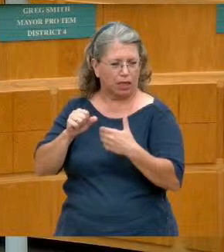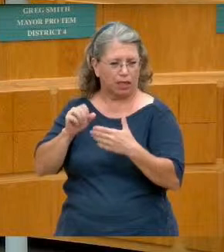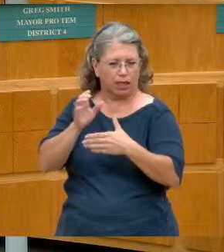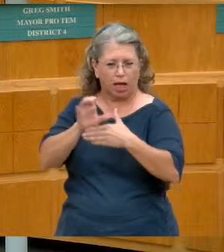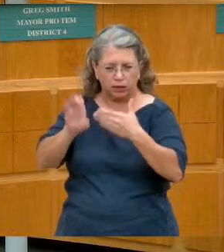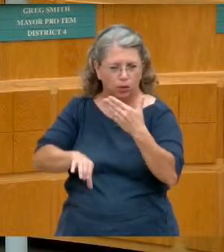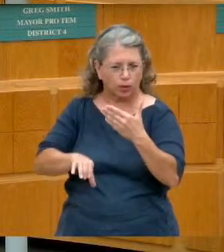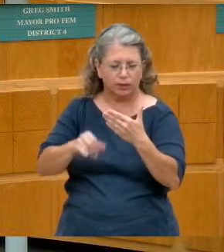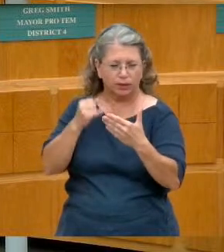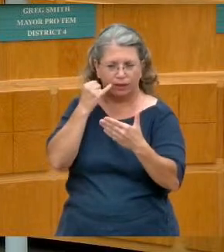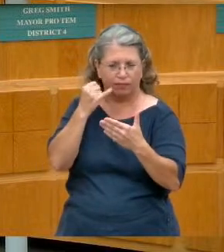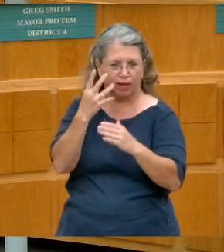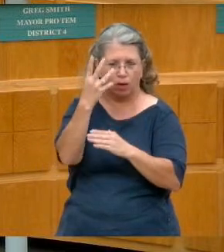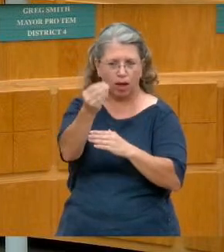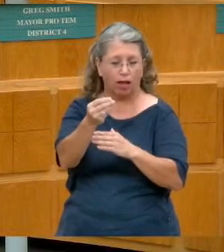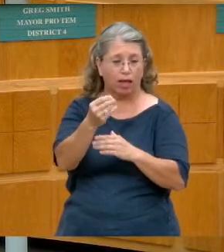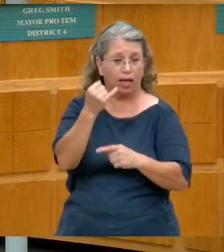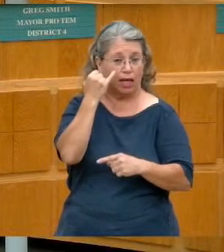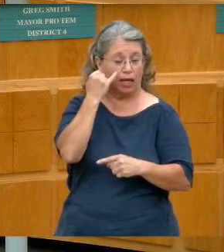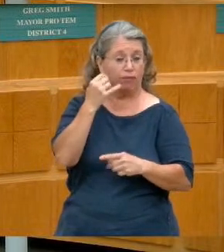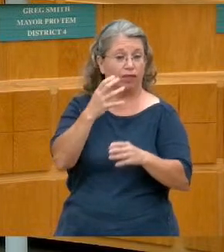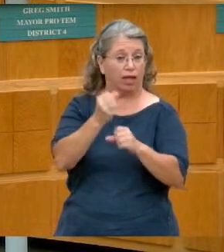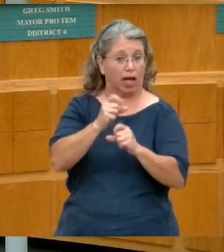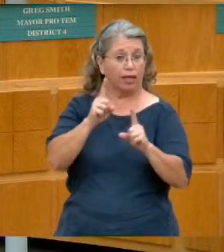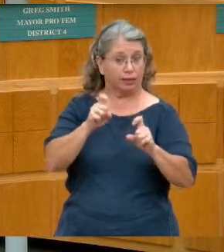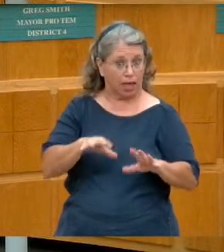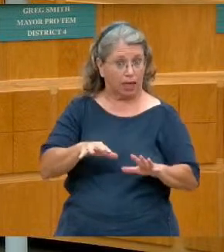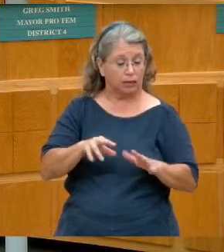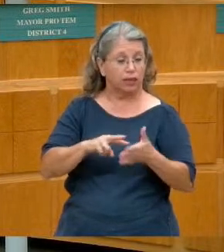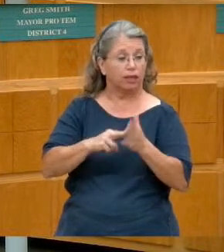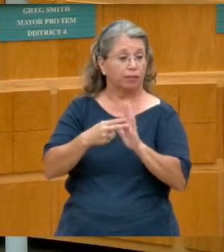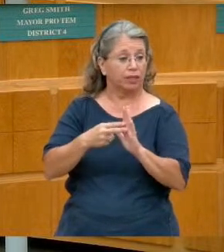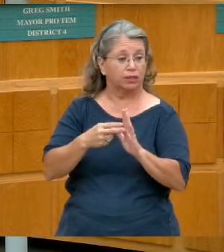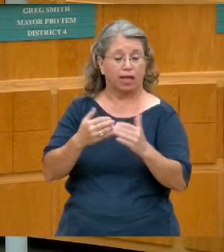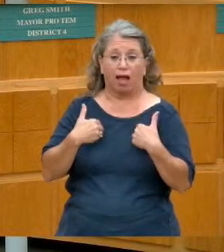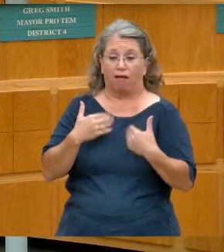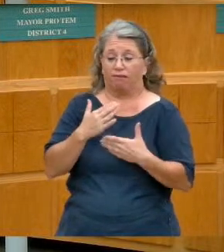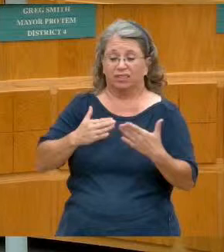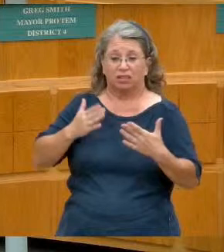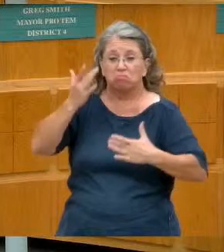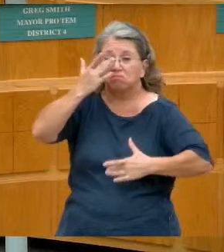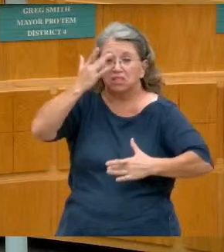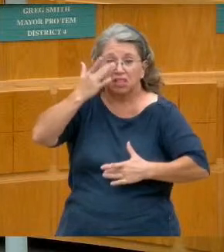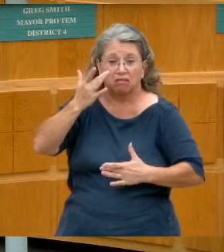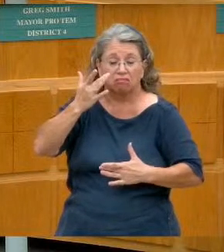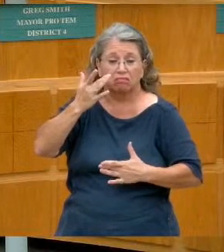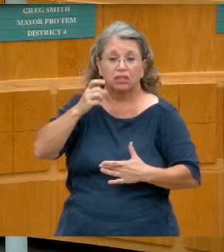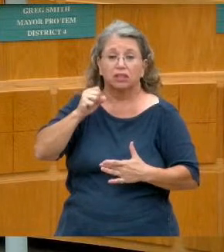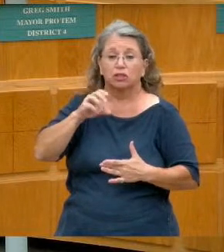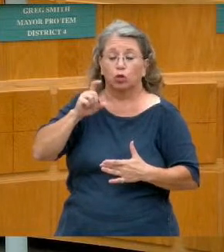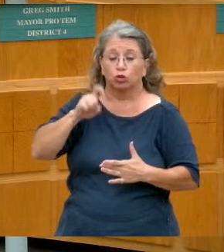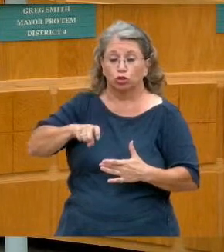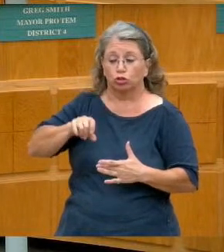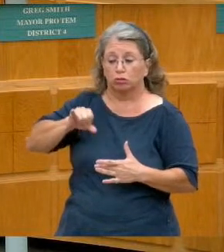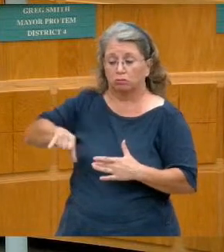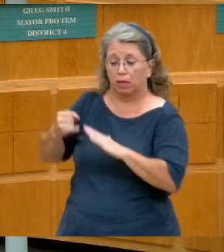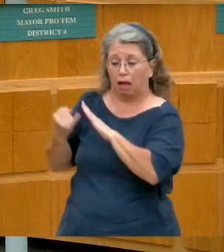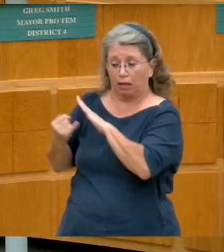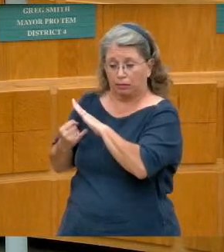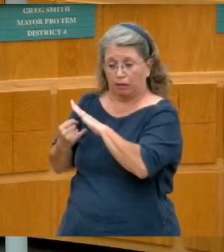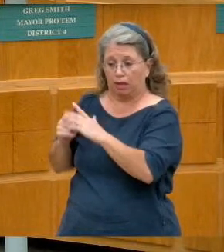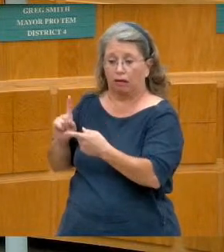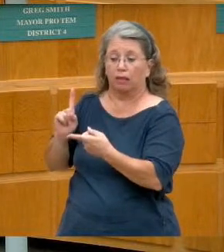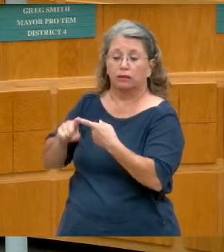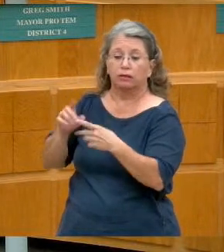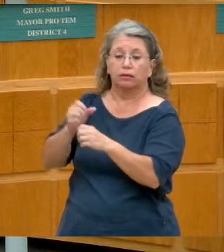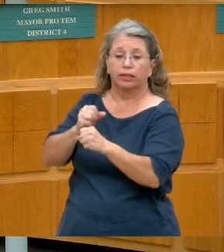if they've been tested, that means that they're sick, and so they should be self-isolating, so until they get the results. So that means staying at home, that